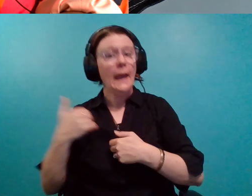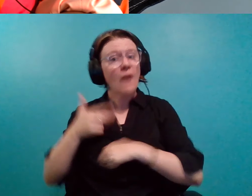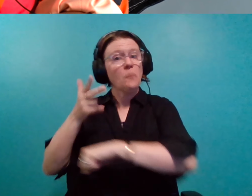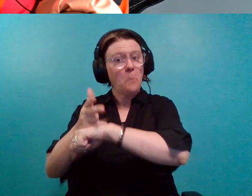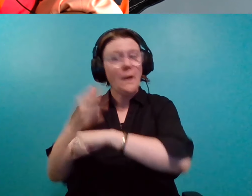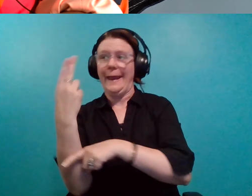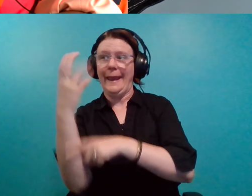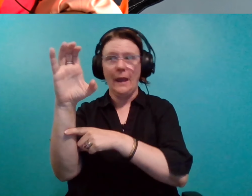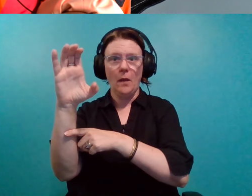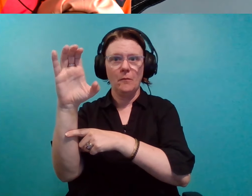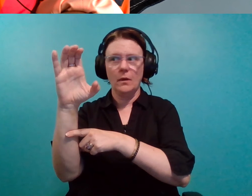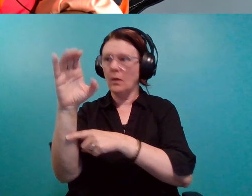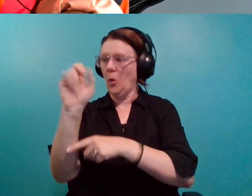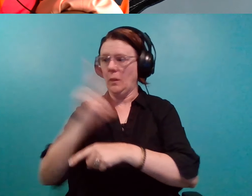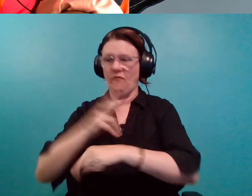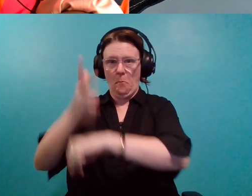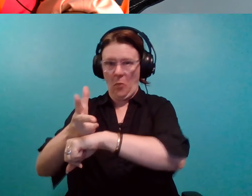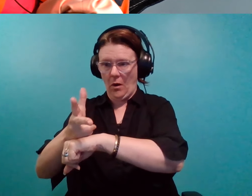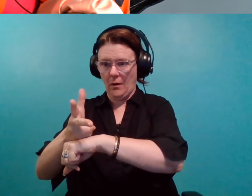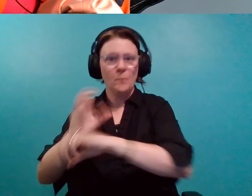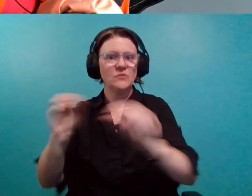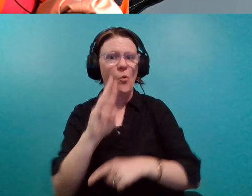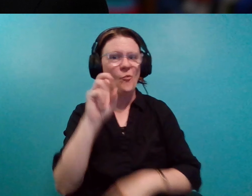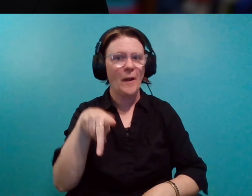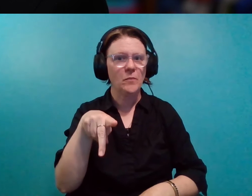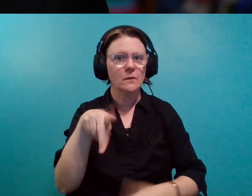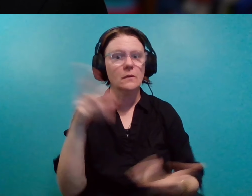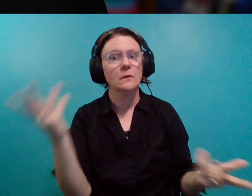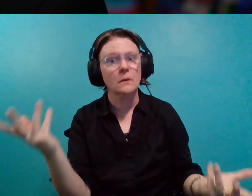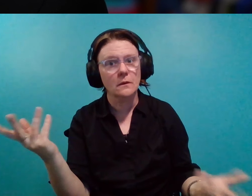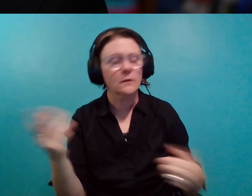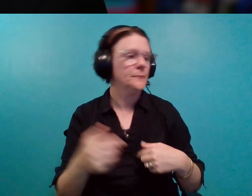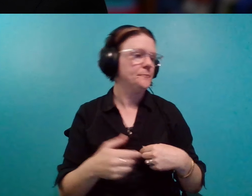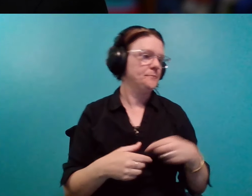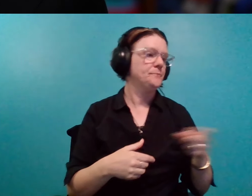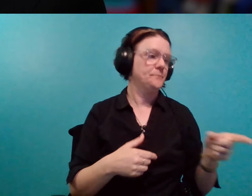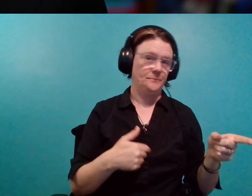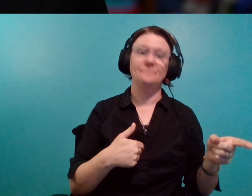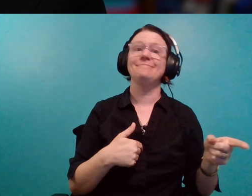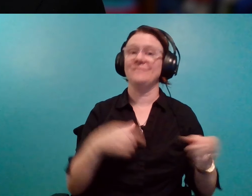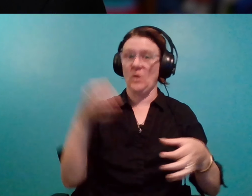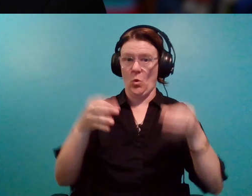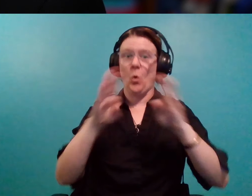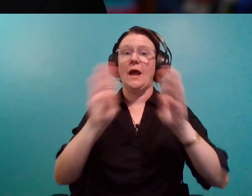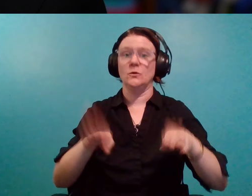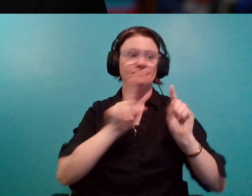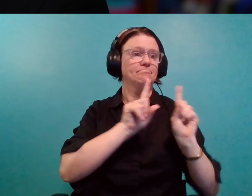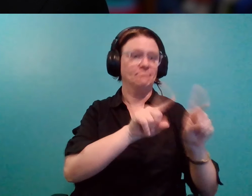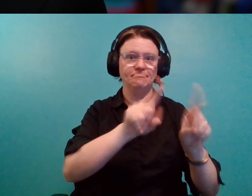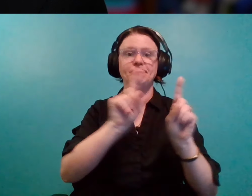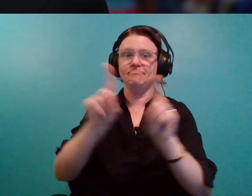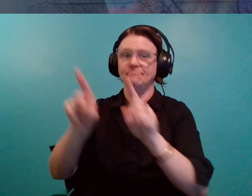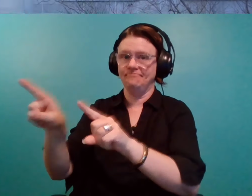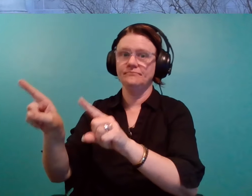handicap parking, but then how do you expect me to get in when there's no handicap button? I go to a lot of courthouses.